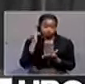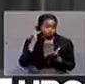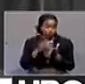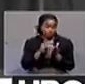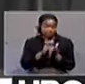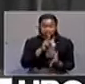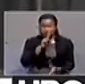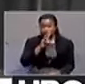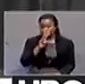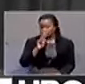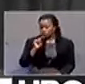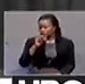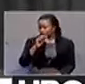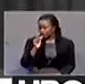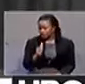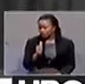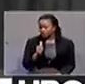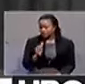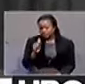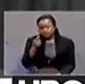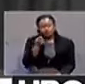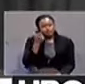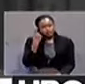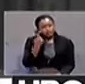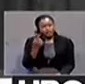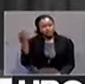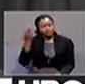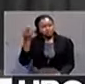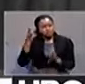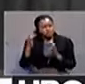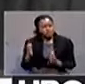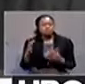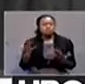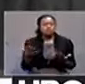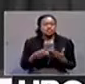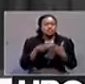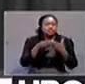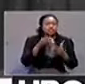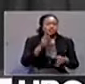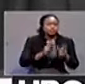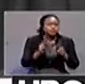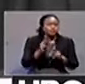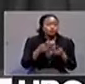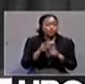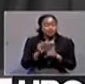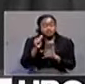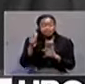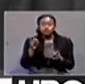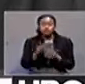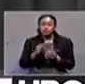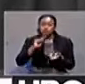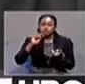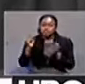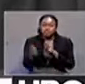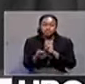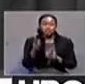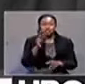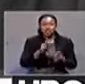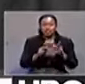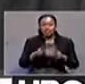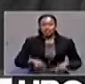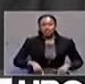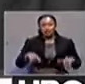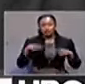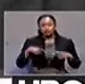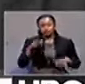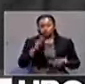Kizitoranga realized he was a preacher. He was leading his people, but he had to change their lives. We